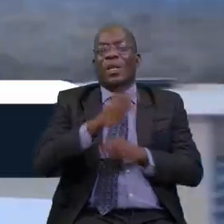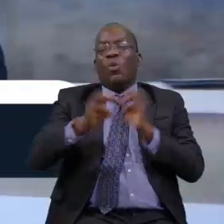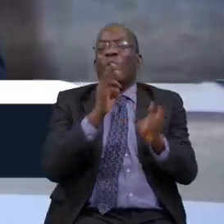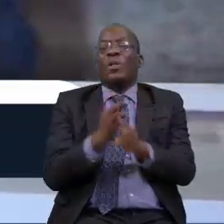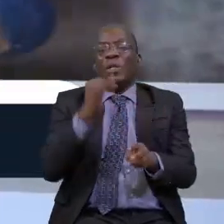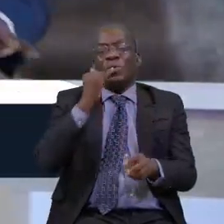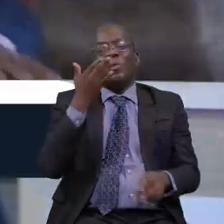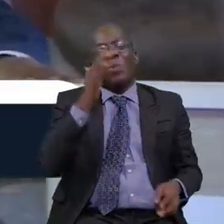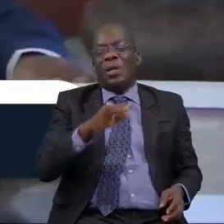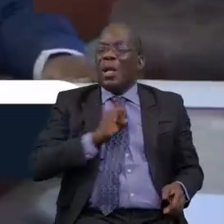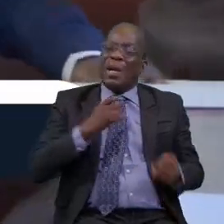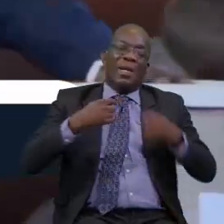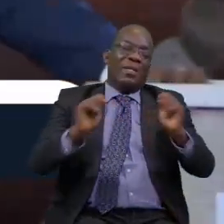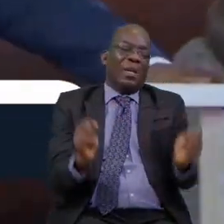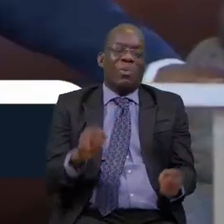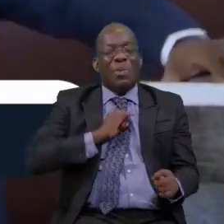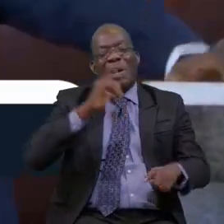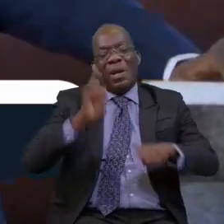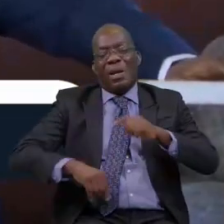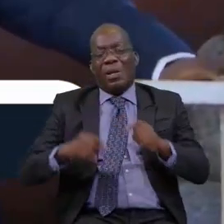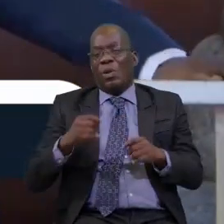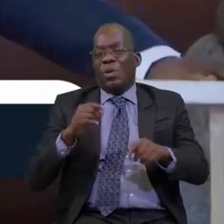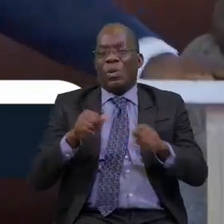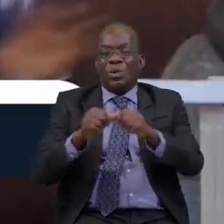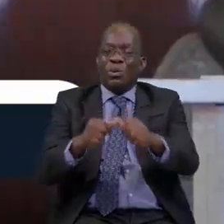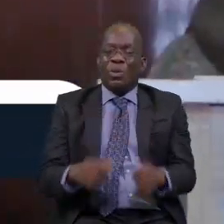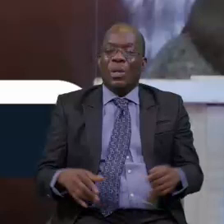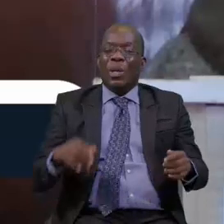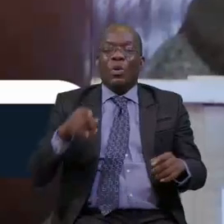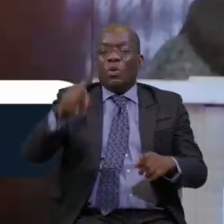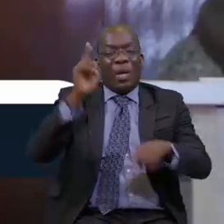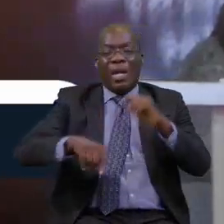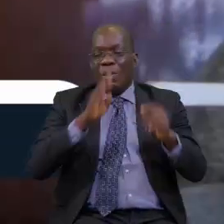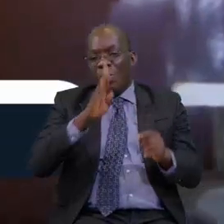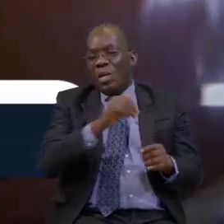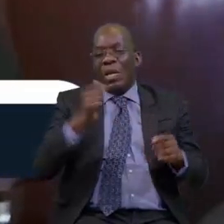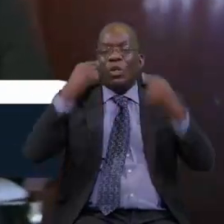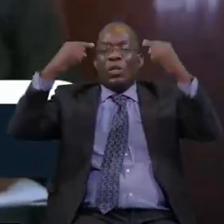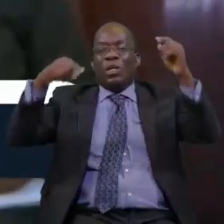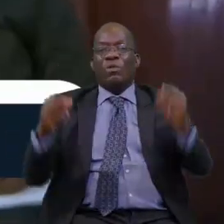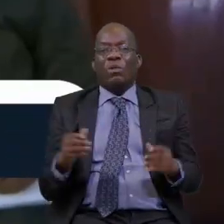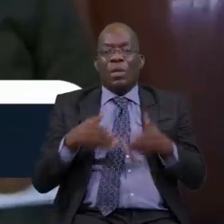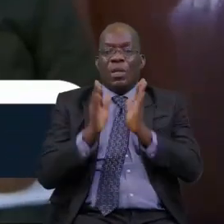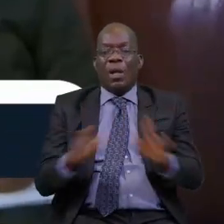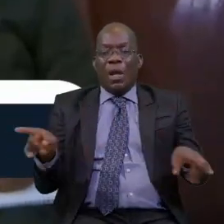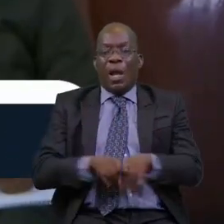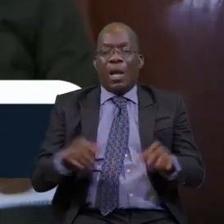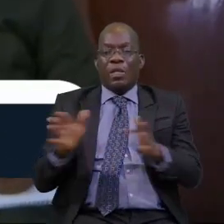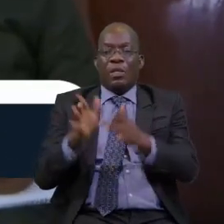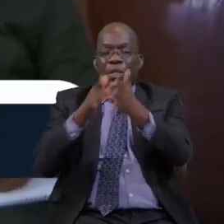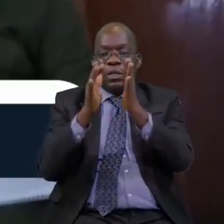managing to live. You cannot be a good leader like that, a successful leader like that. Like Jesus Christ, he was